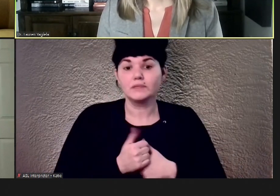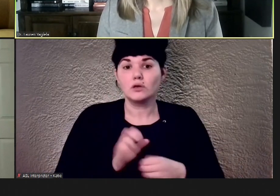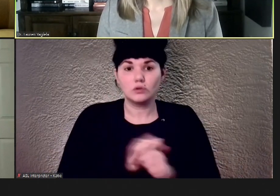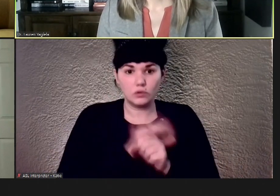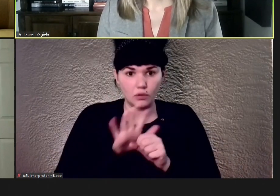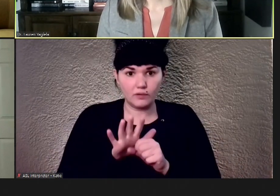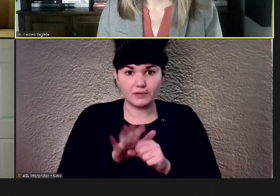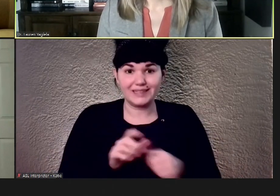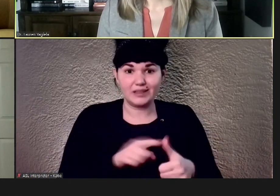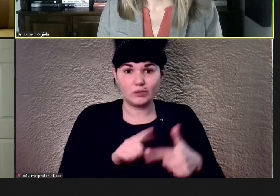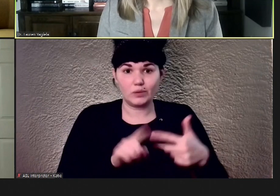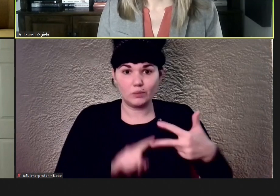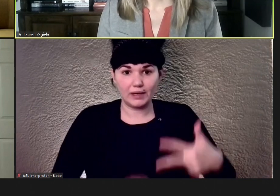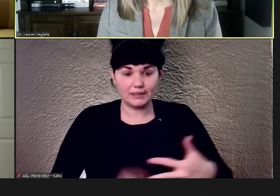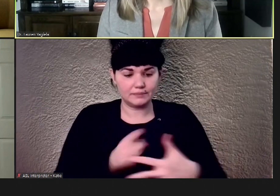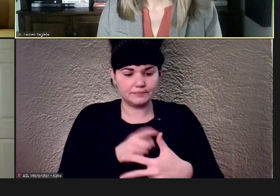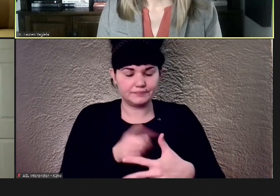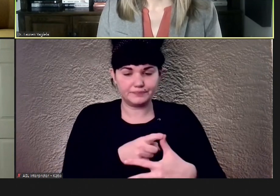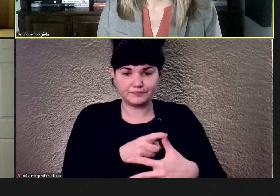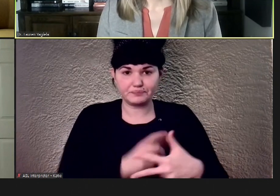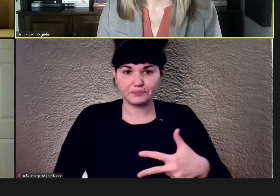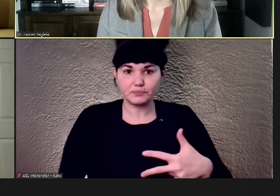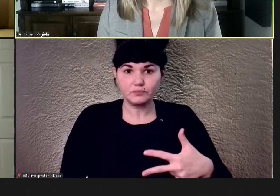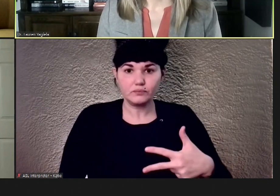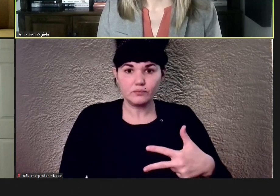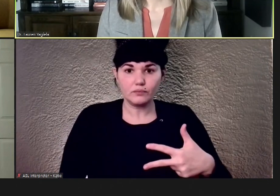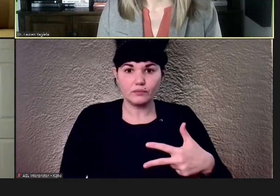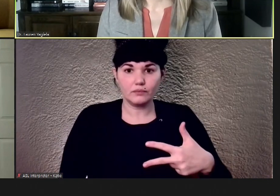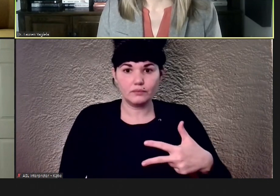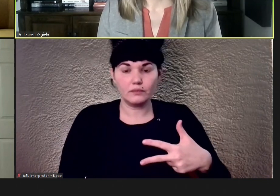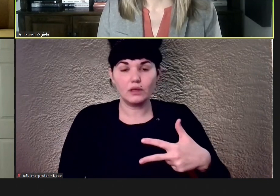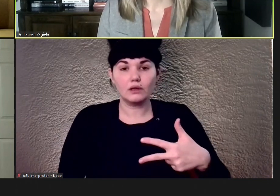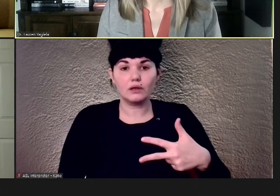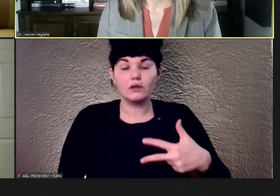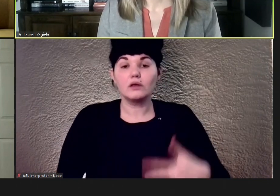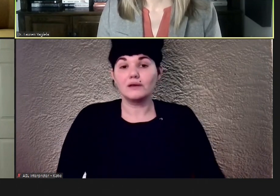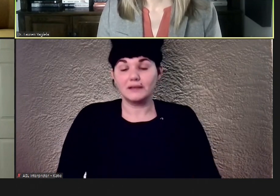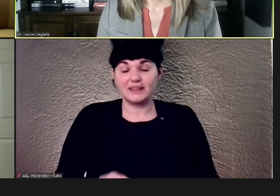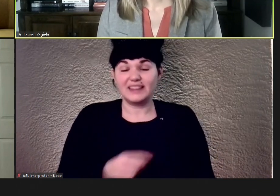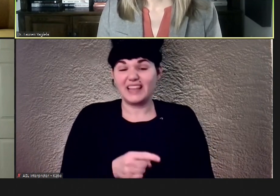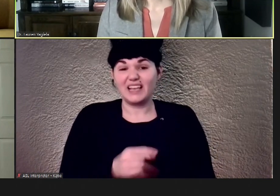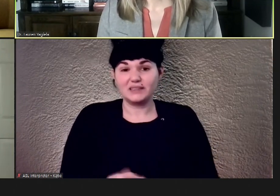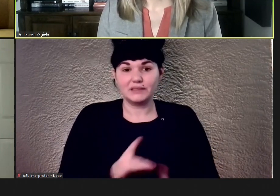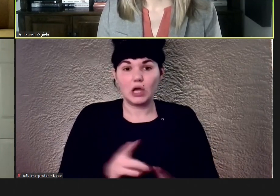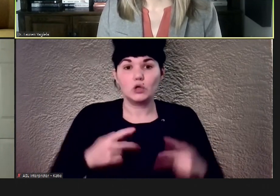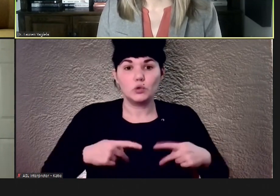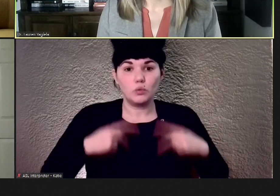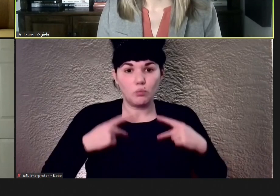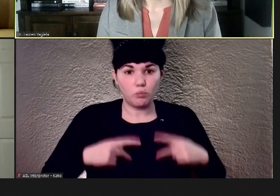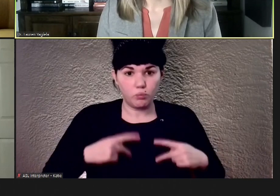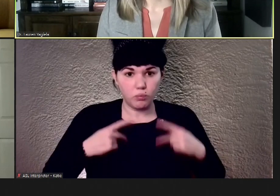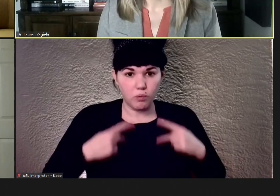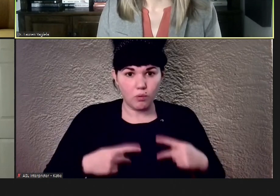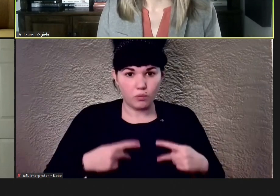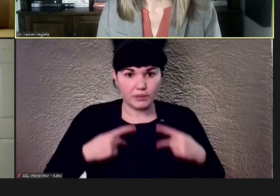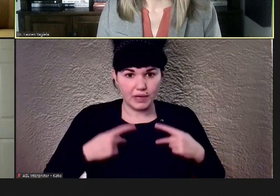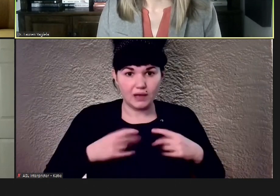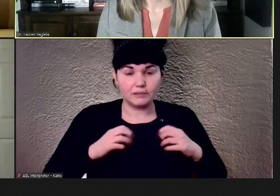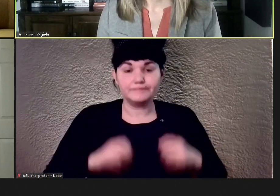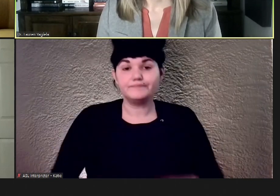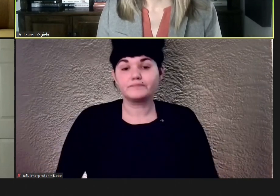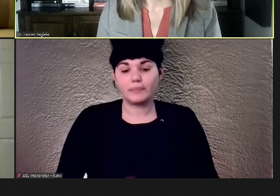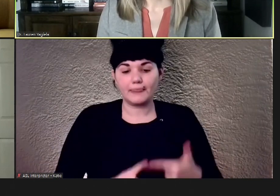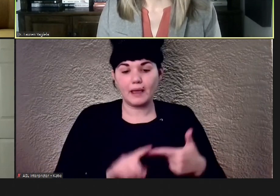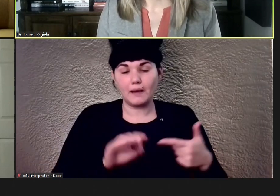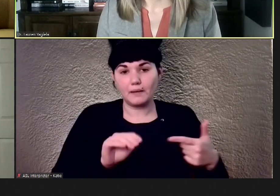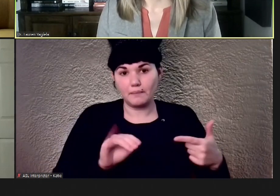we have seen children develop serious and life-threatening COVID pneumonia. We have also had children develop myocarditis